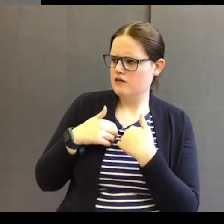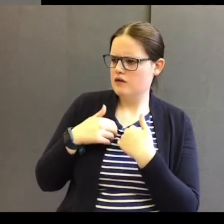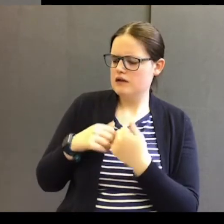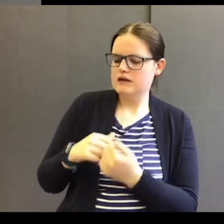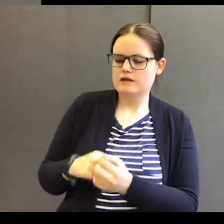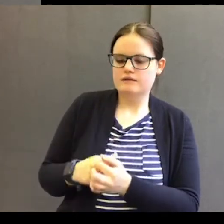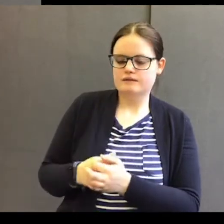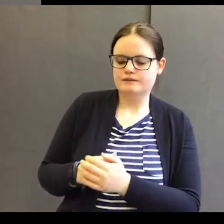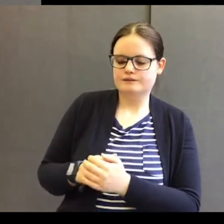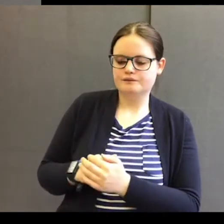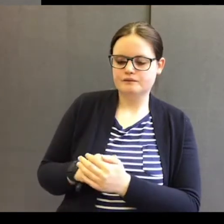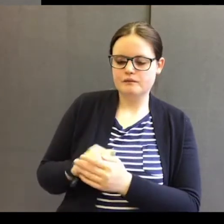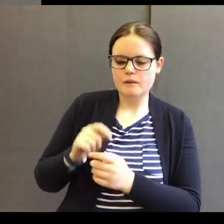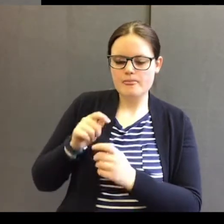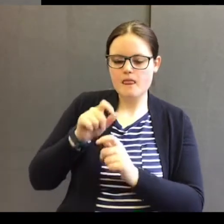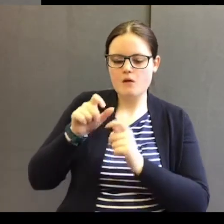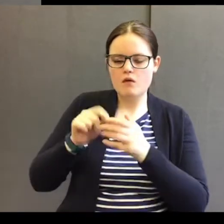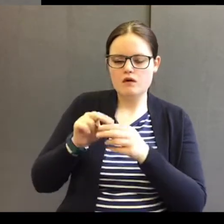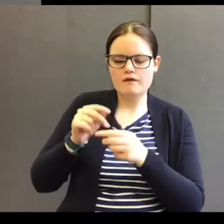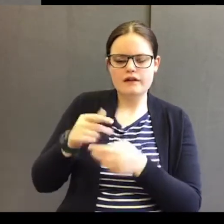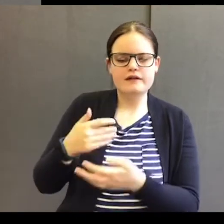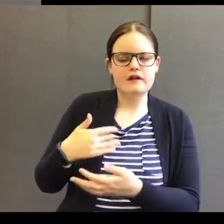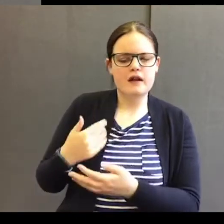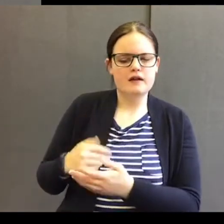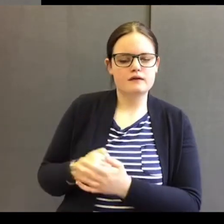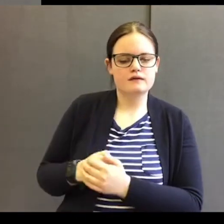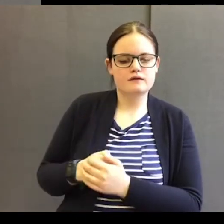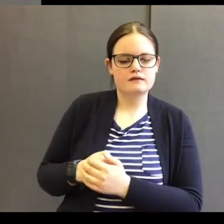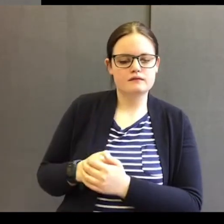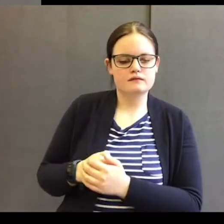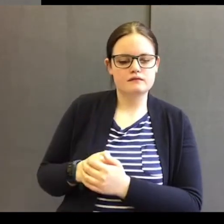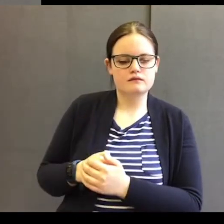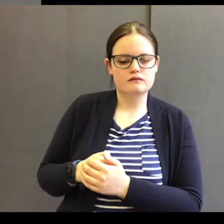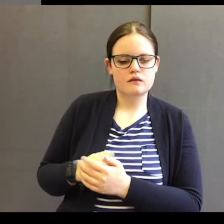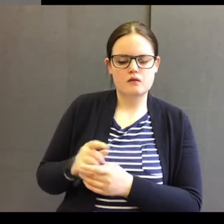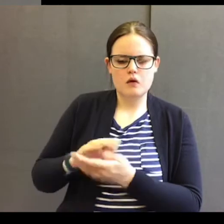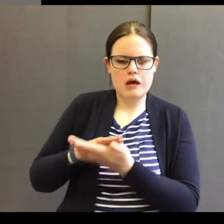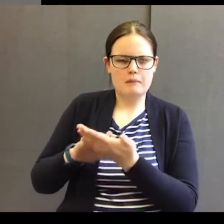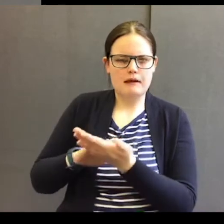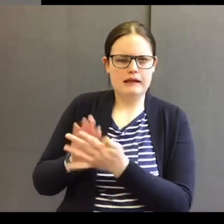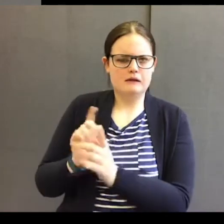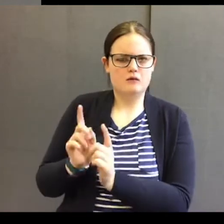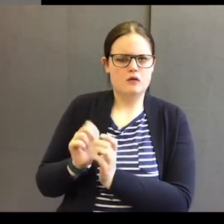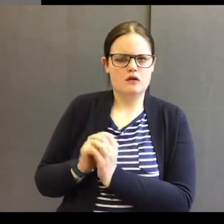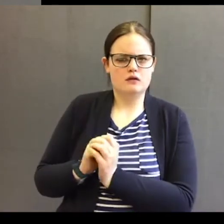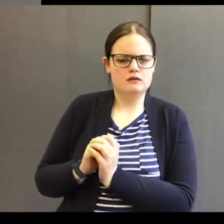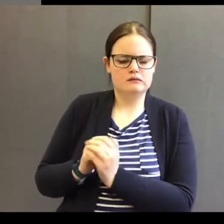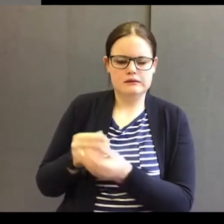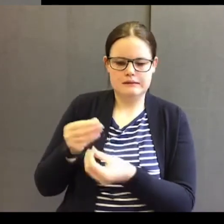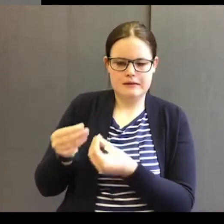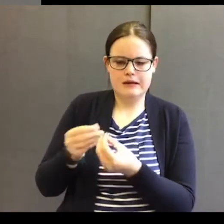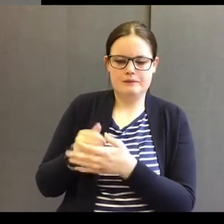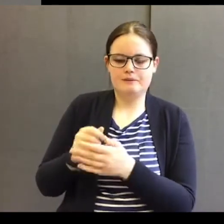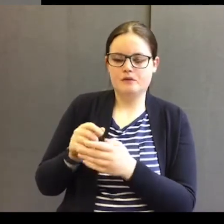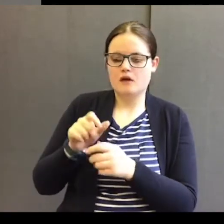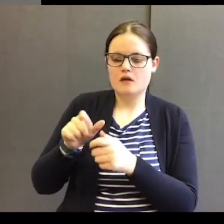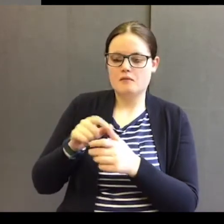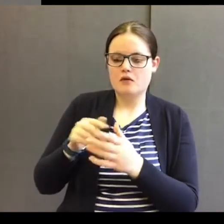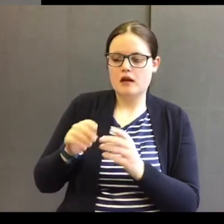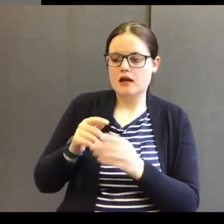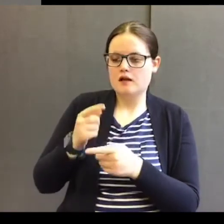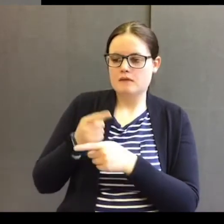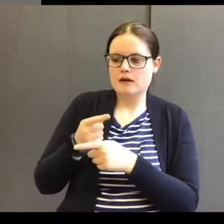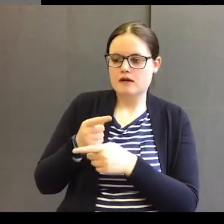very interesting term. The words of this life. What does it mean? Well, they